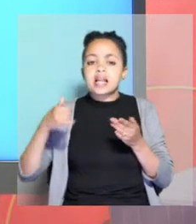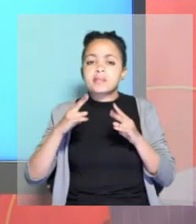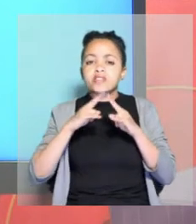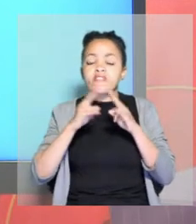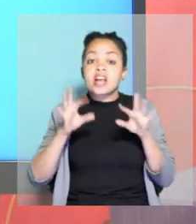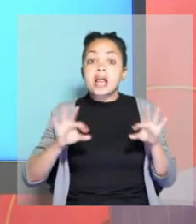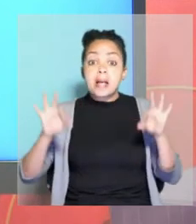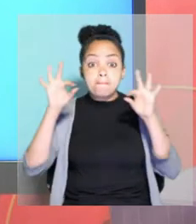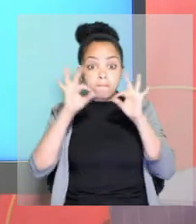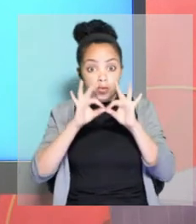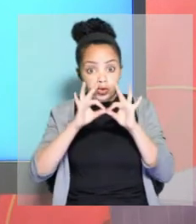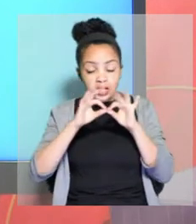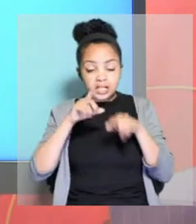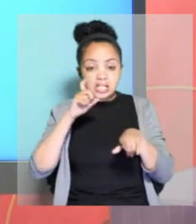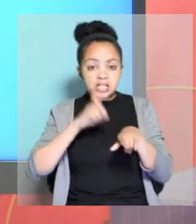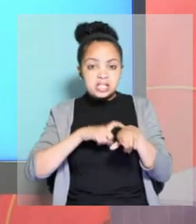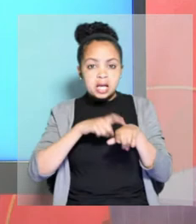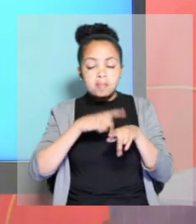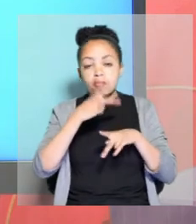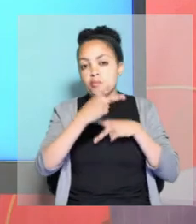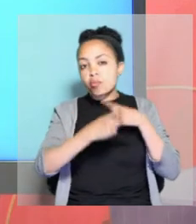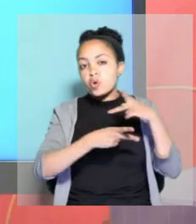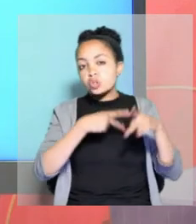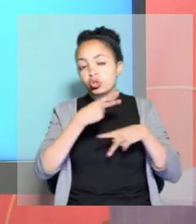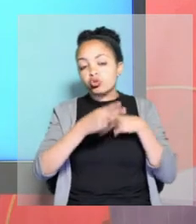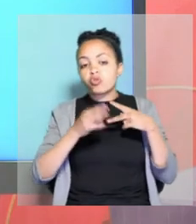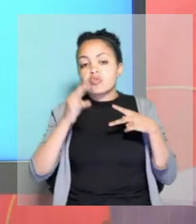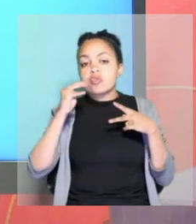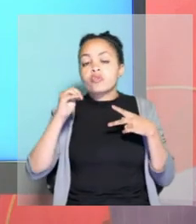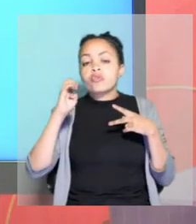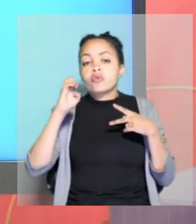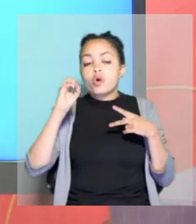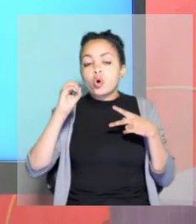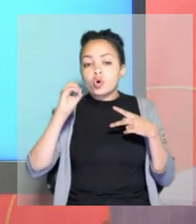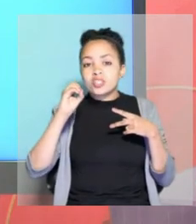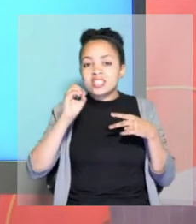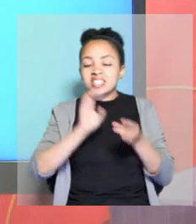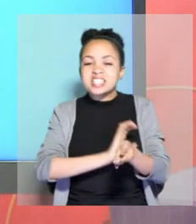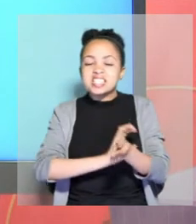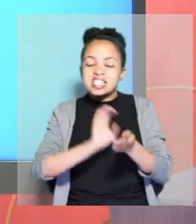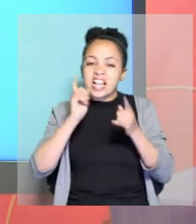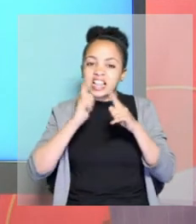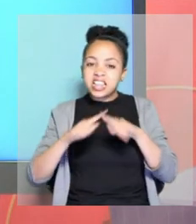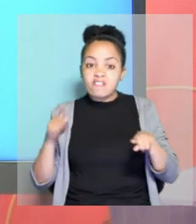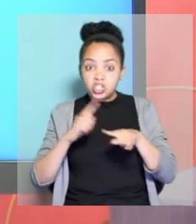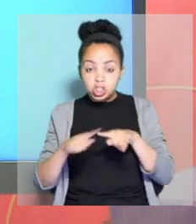very important during the process of meiosis cell division